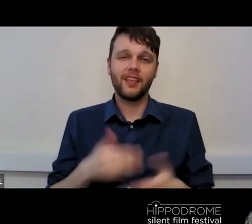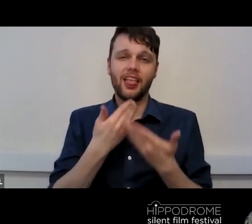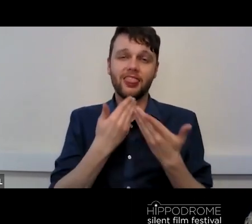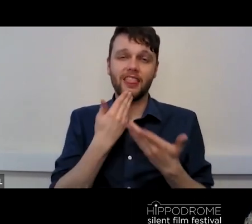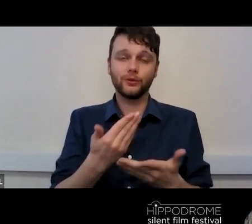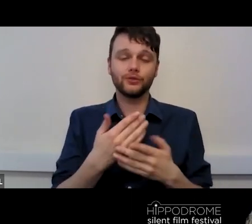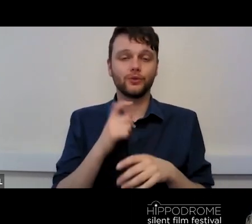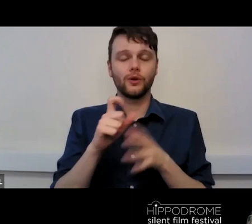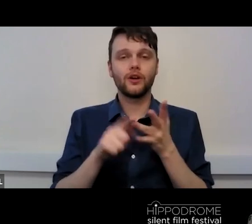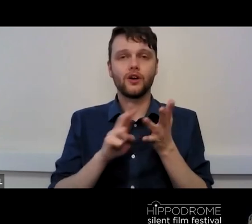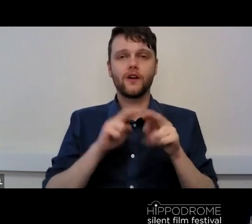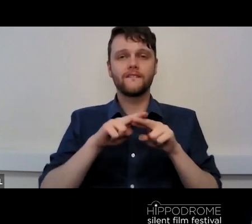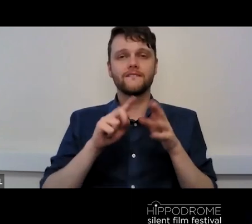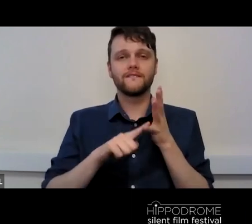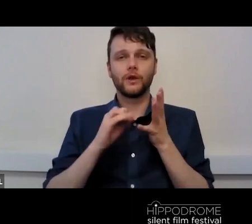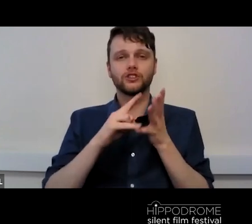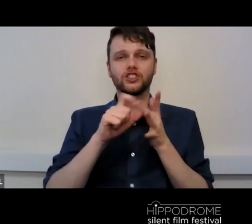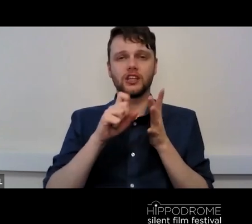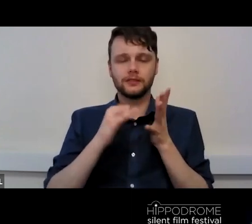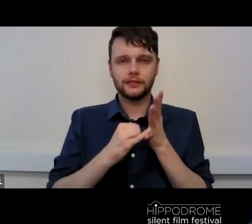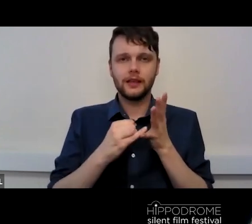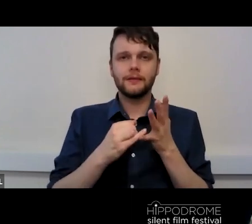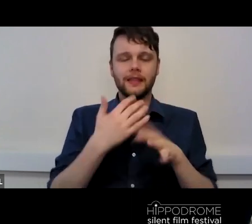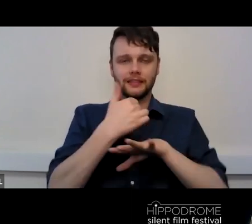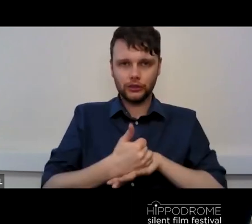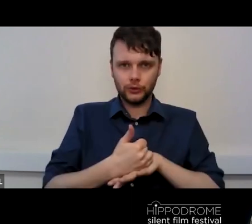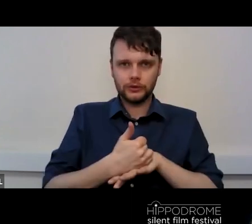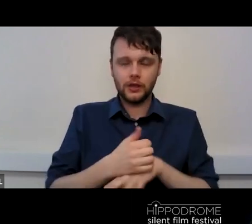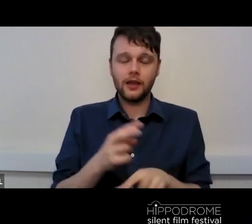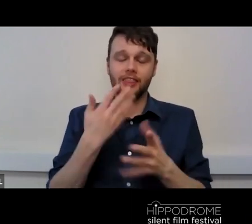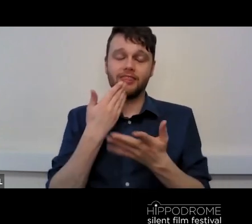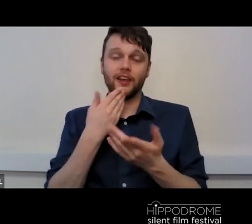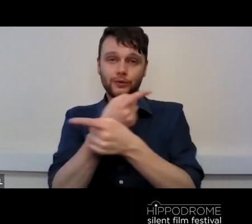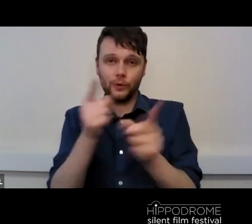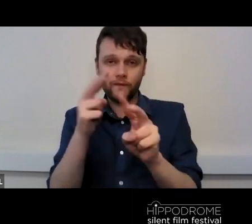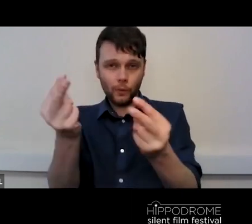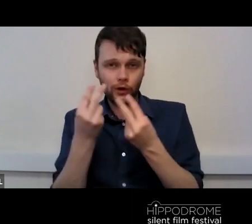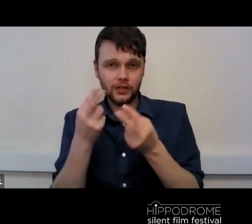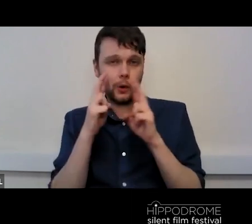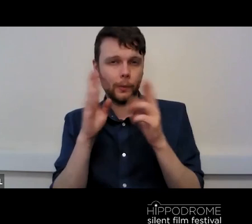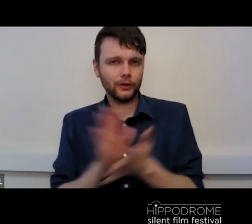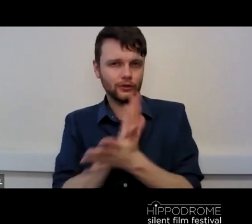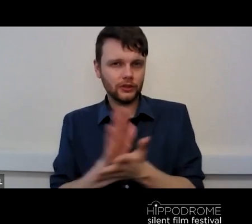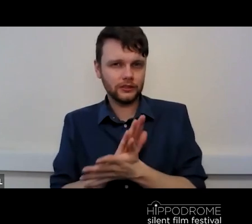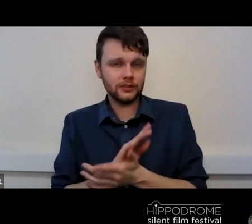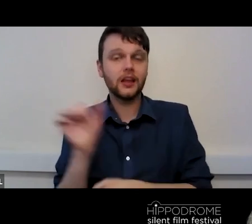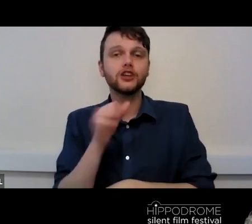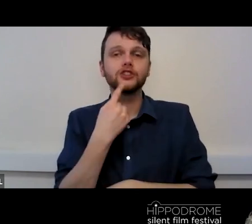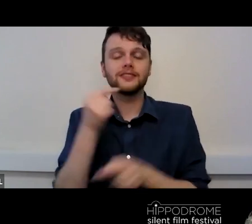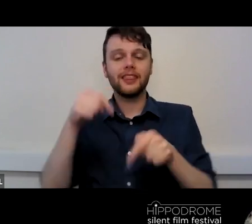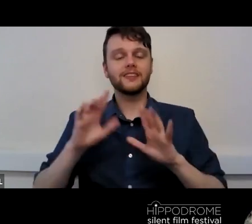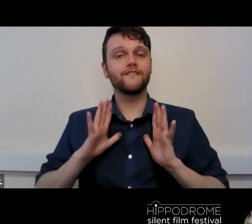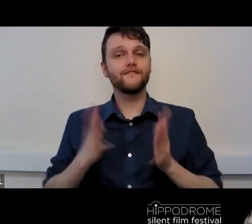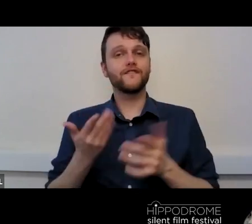Confucius Institute and to you for watching. We do hope you enjoyed it. I should say this is a free talk,